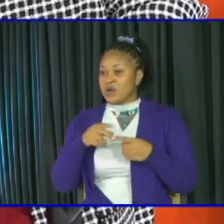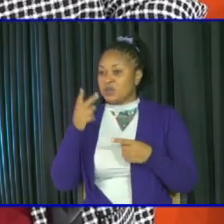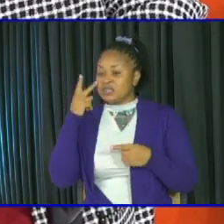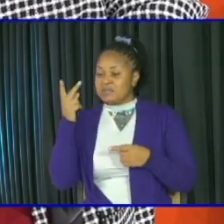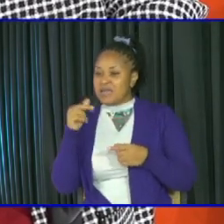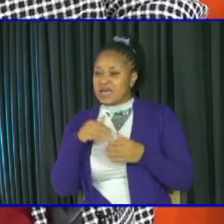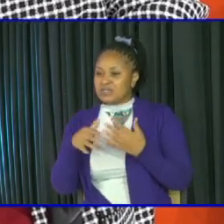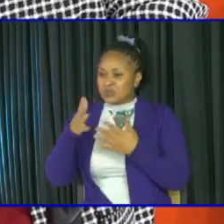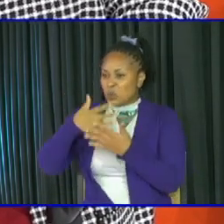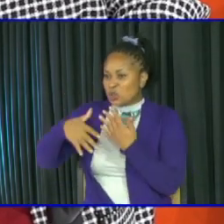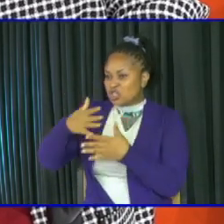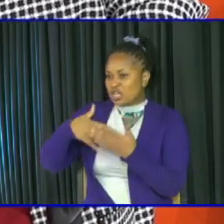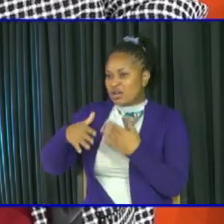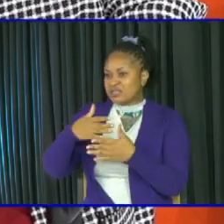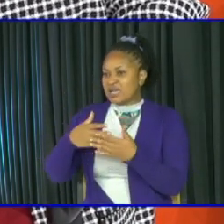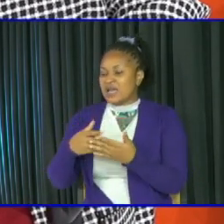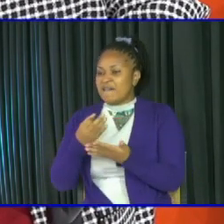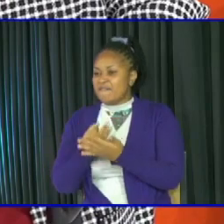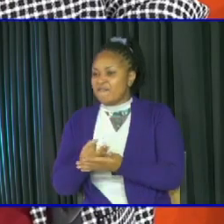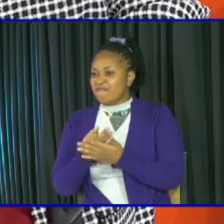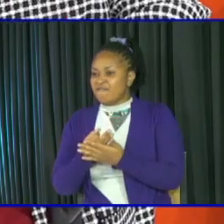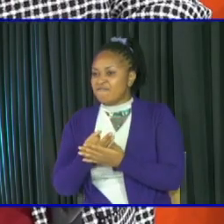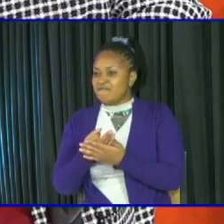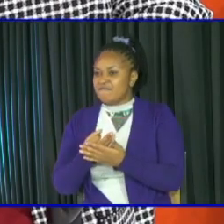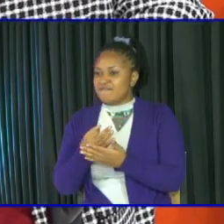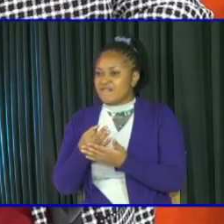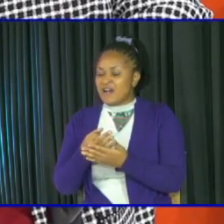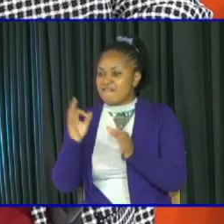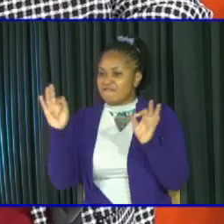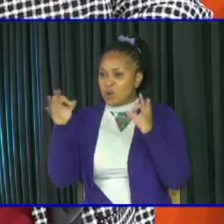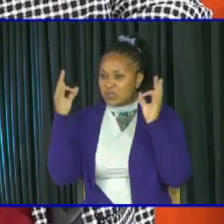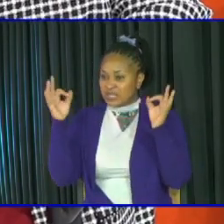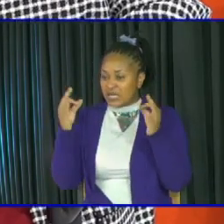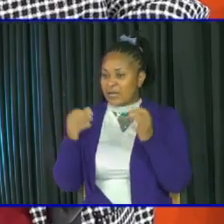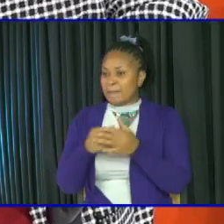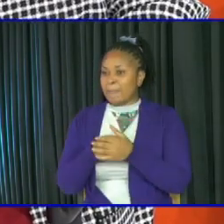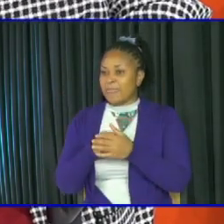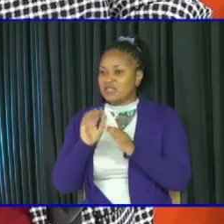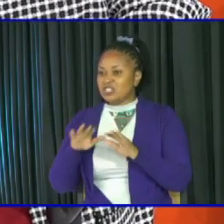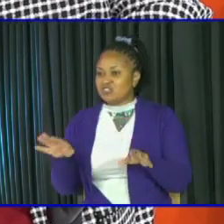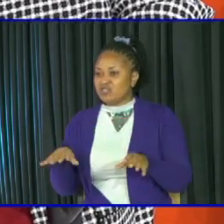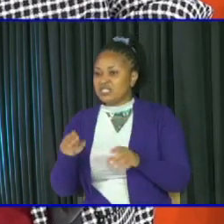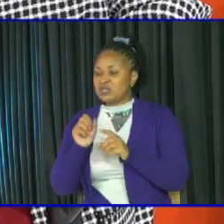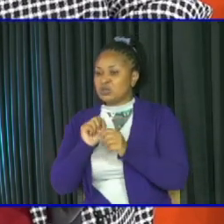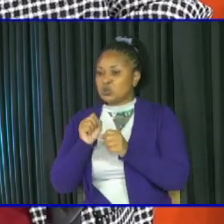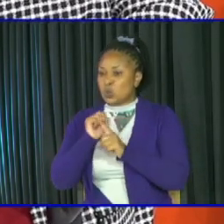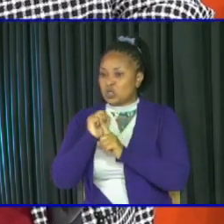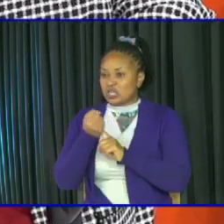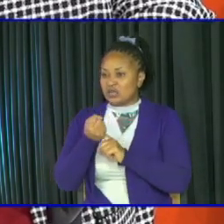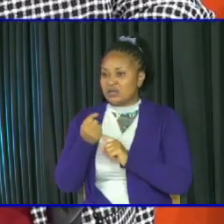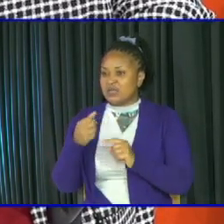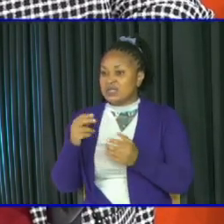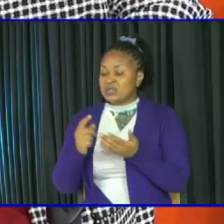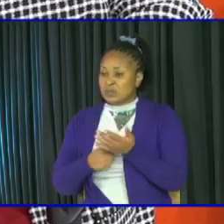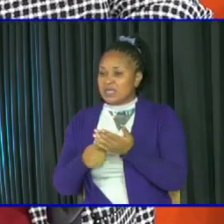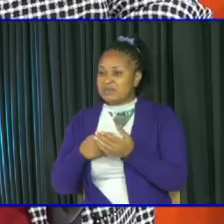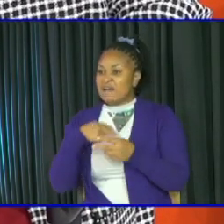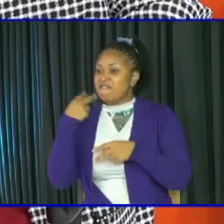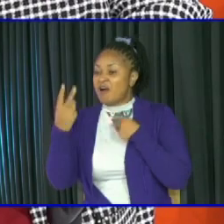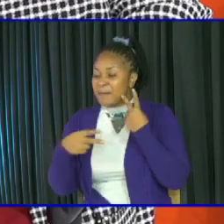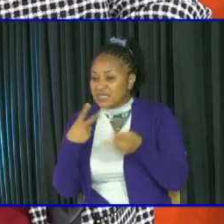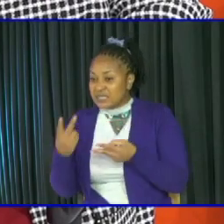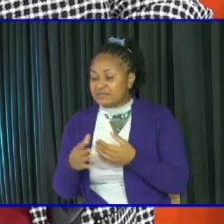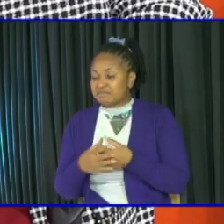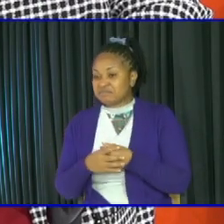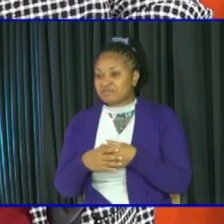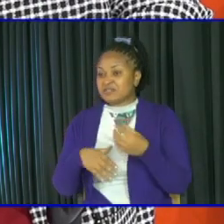socials and at Fun Day and Children's Day, I'll start from it starts to the end. I'm moving up because... You know, the thing is, I